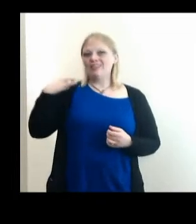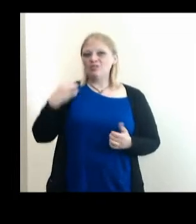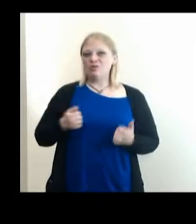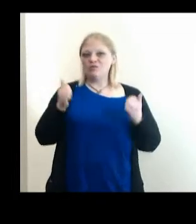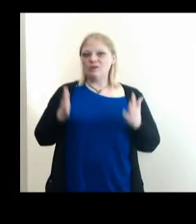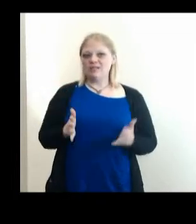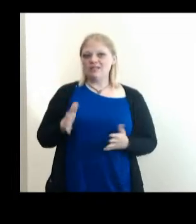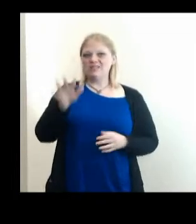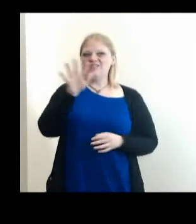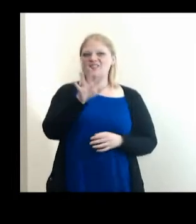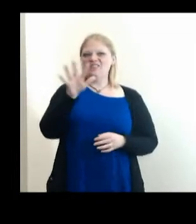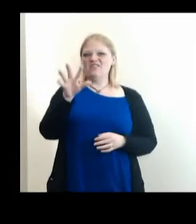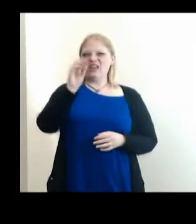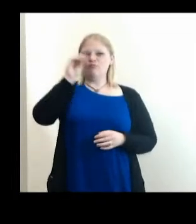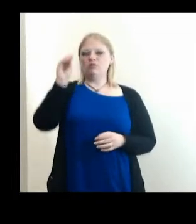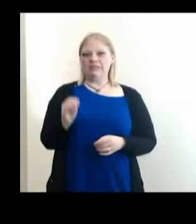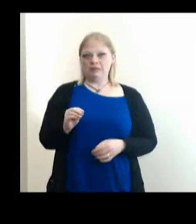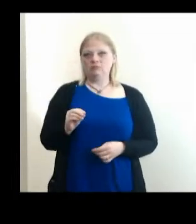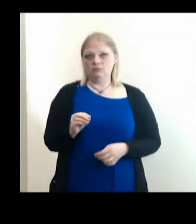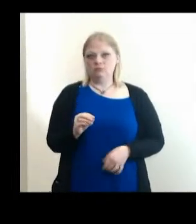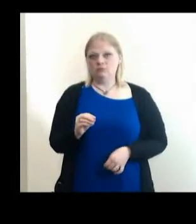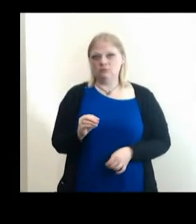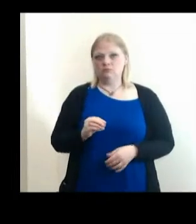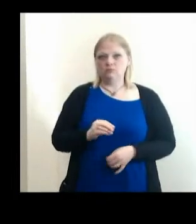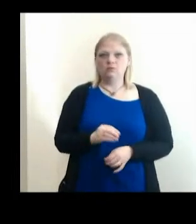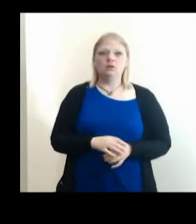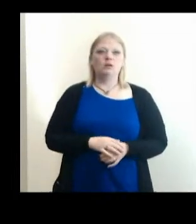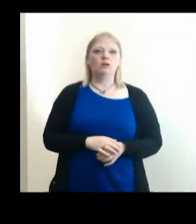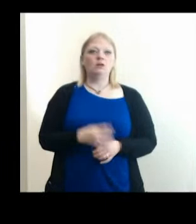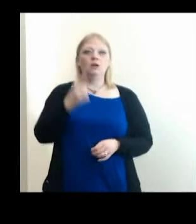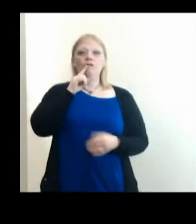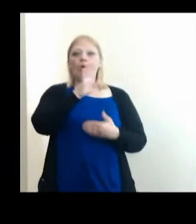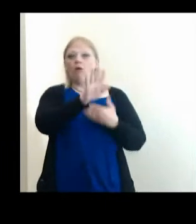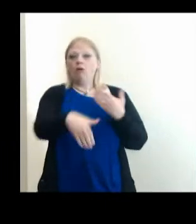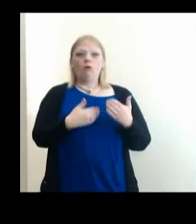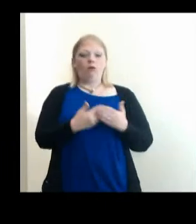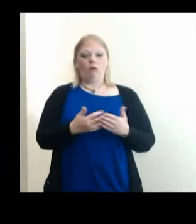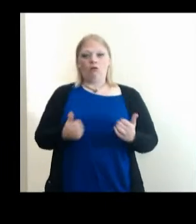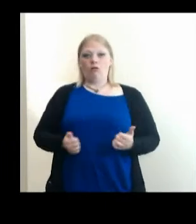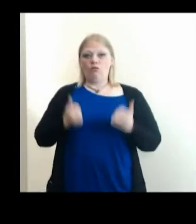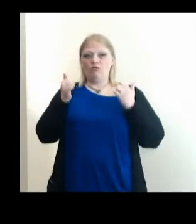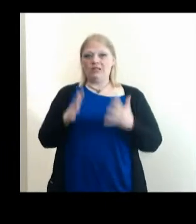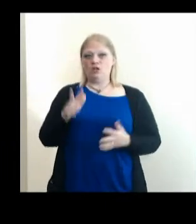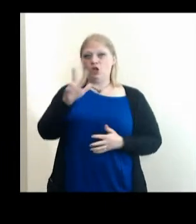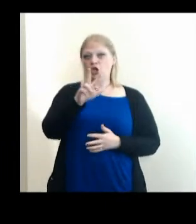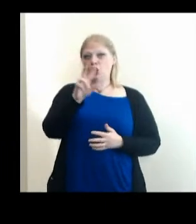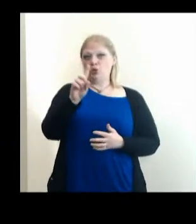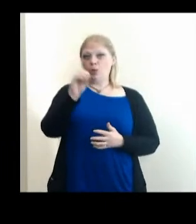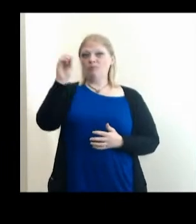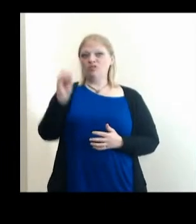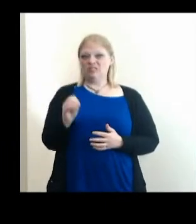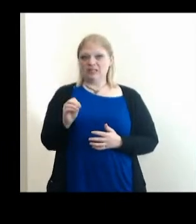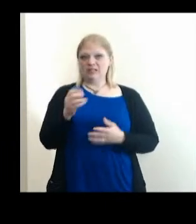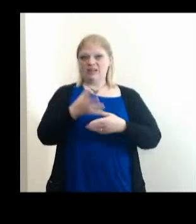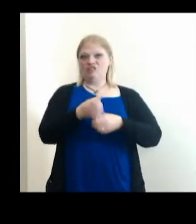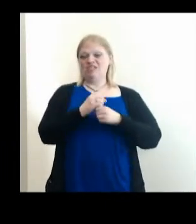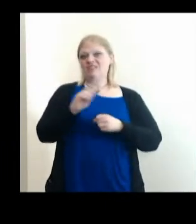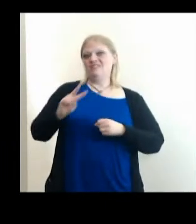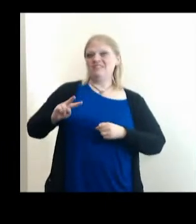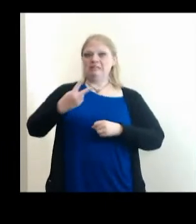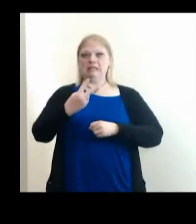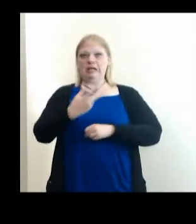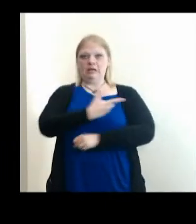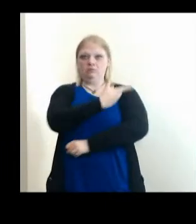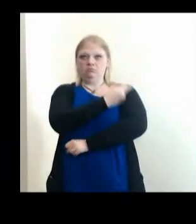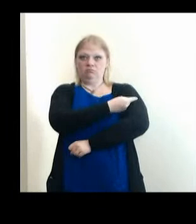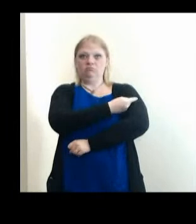that's 55%. And then among all residents, 31% have received their second dose